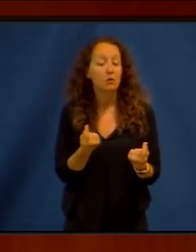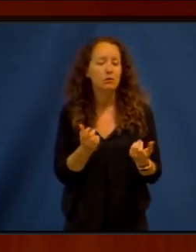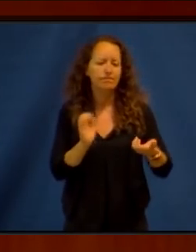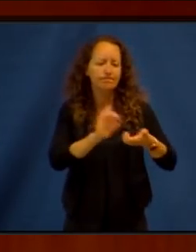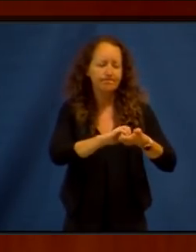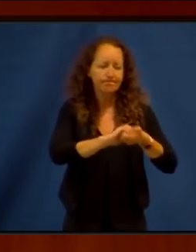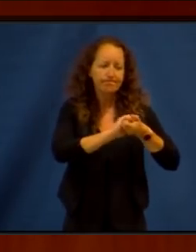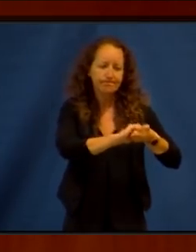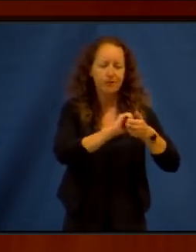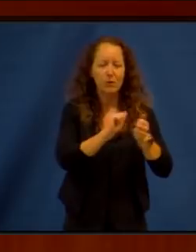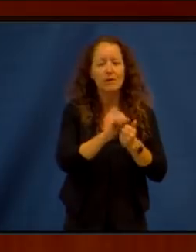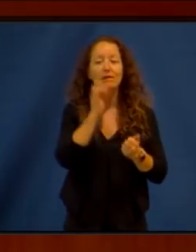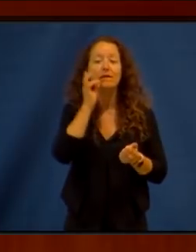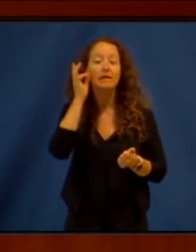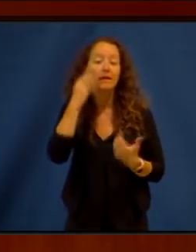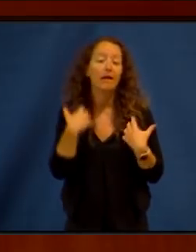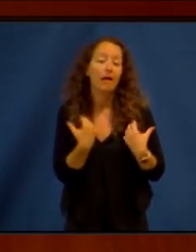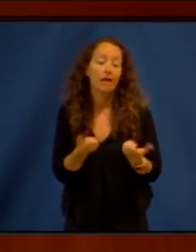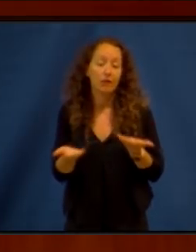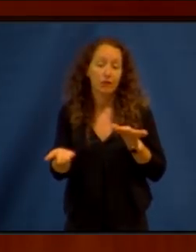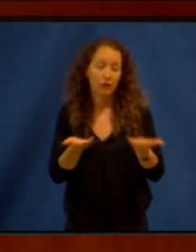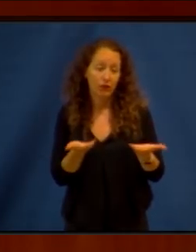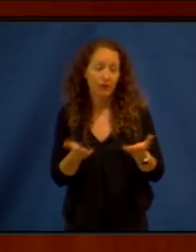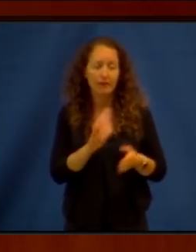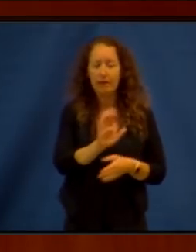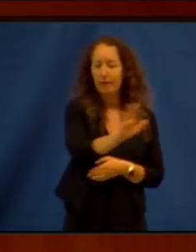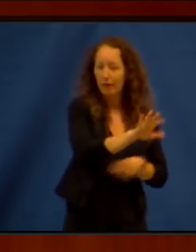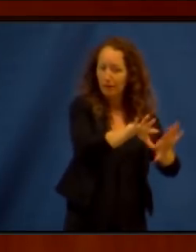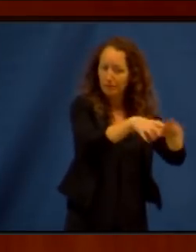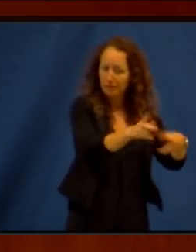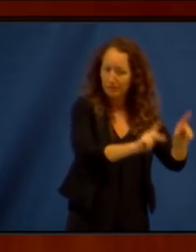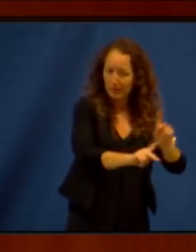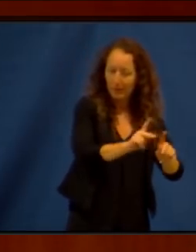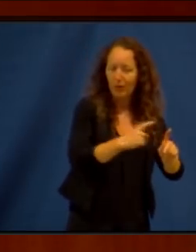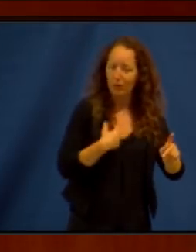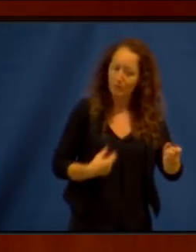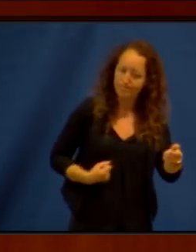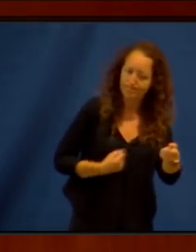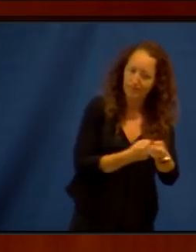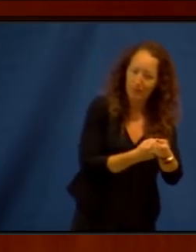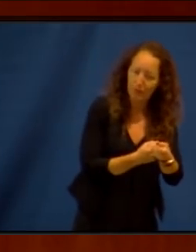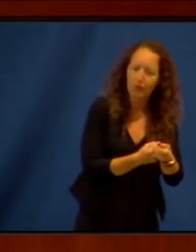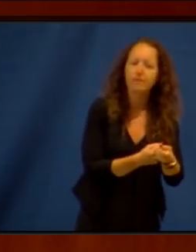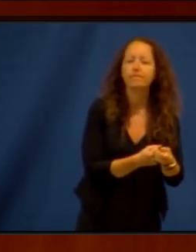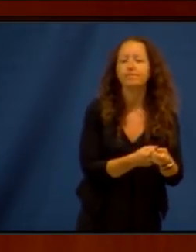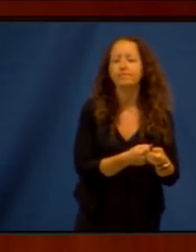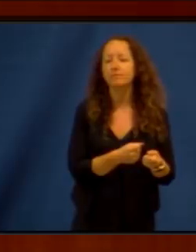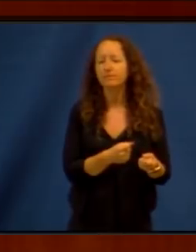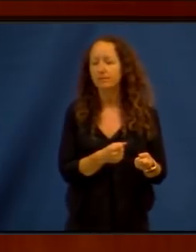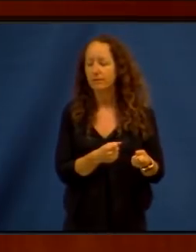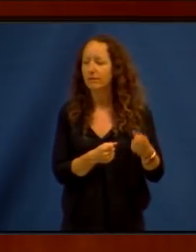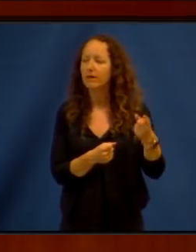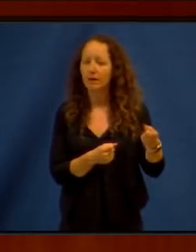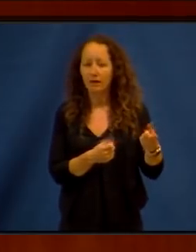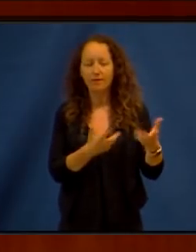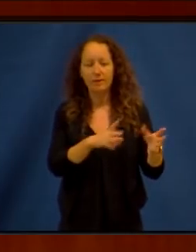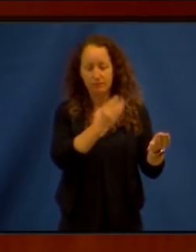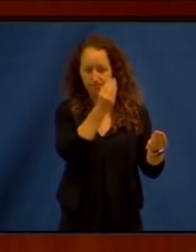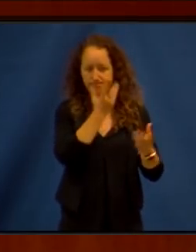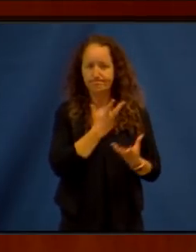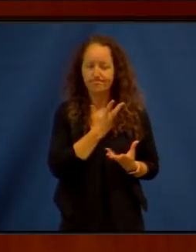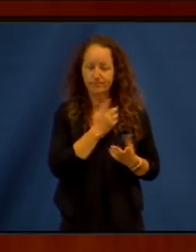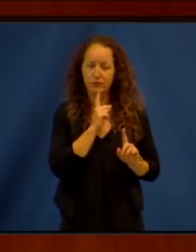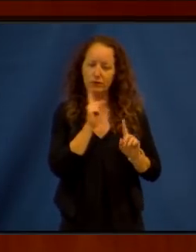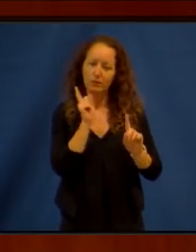the populations that they also support. And we have been able to get four portable ventilators that they have brought into our